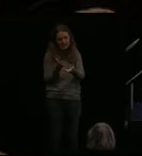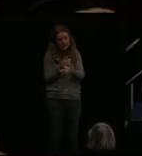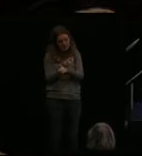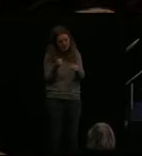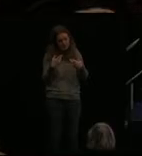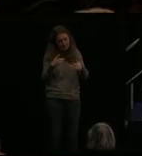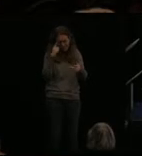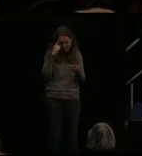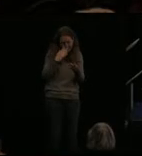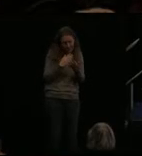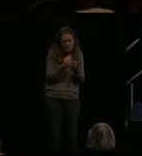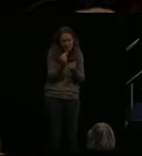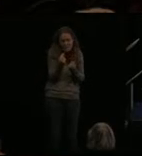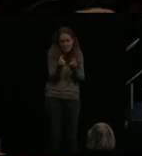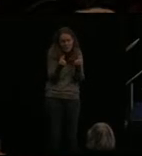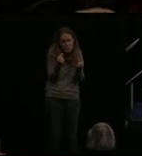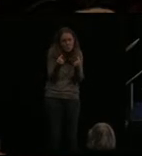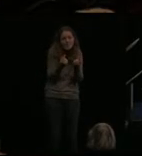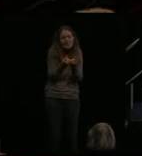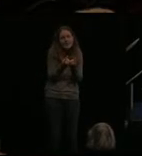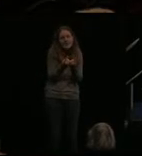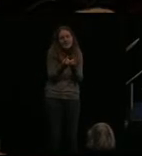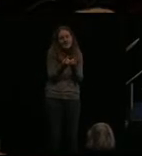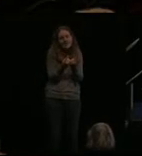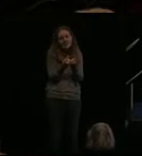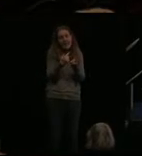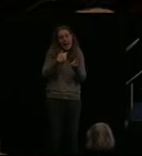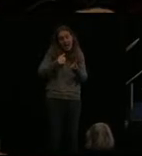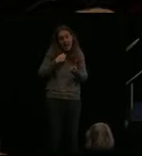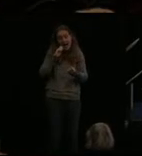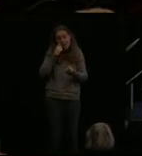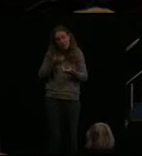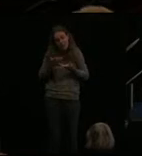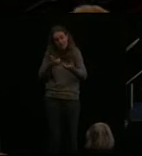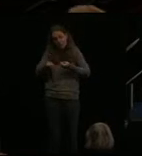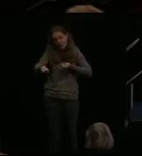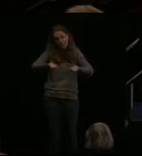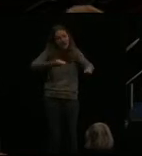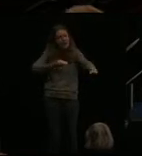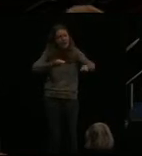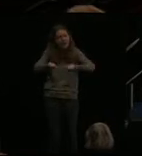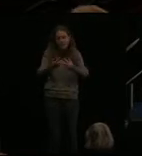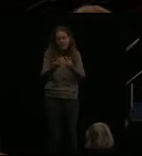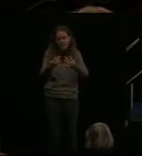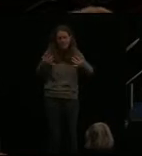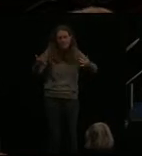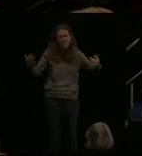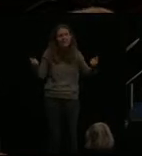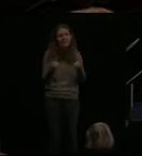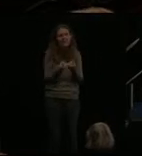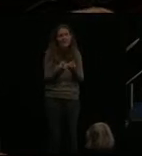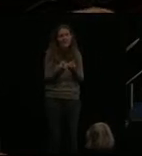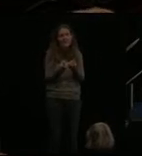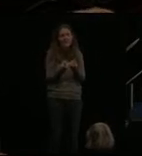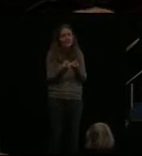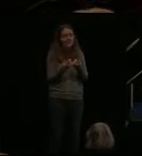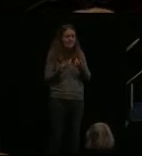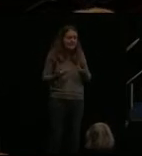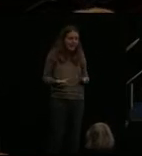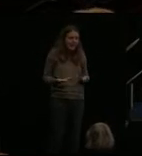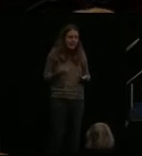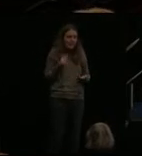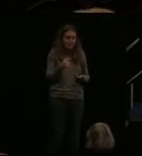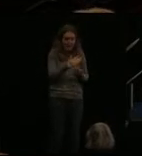You have been faithful with a few things. I will put you in charge with many." Now,